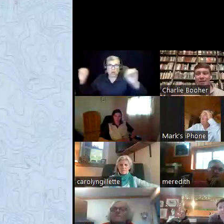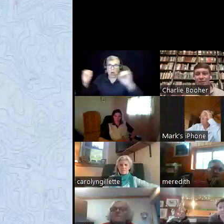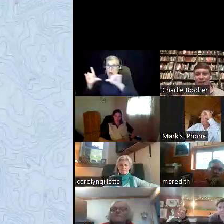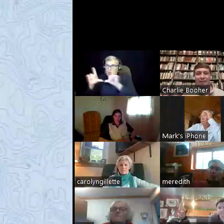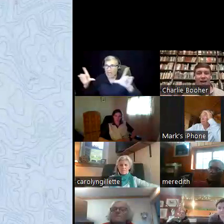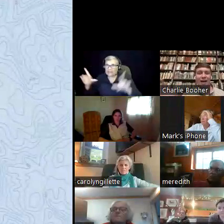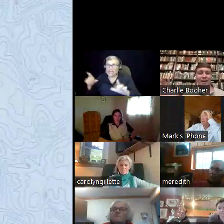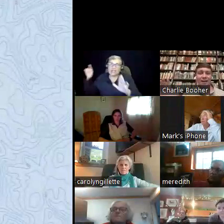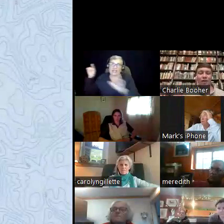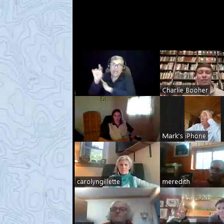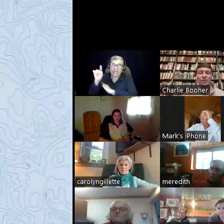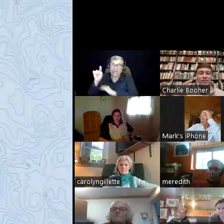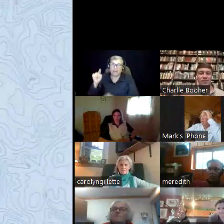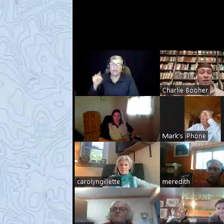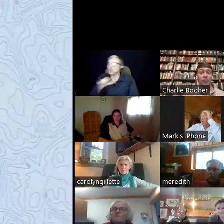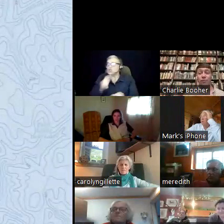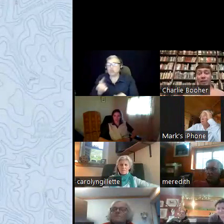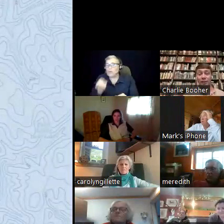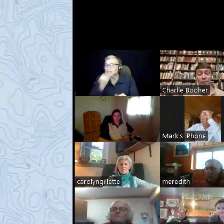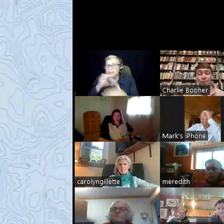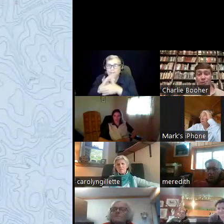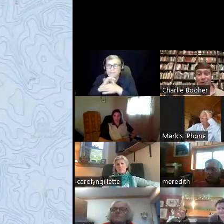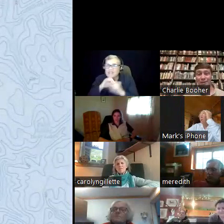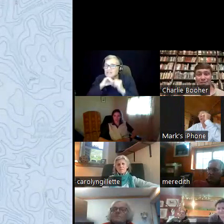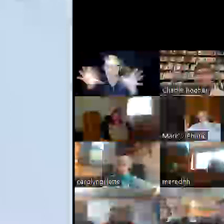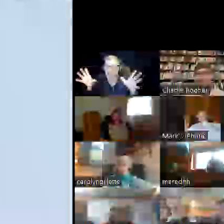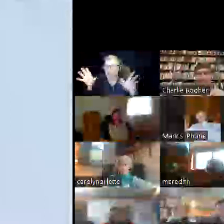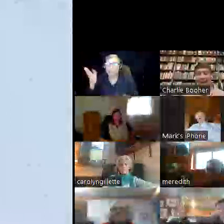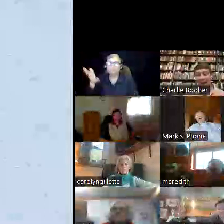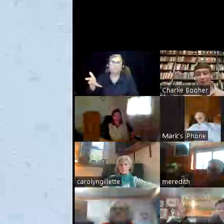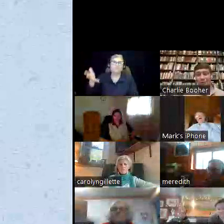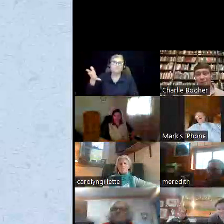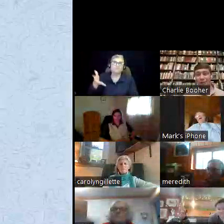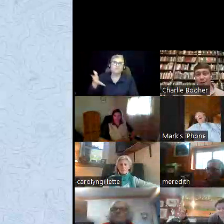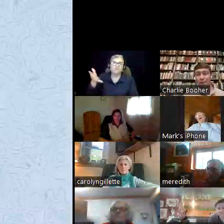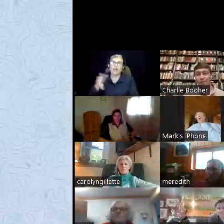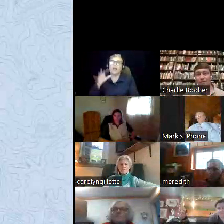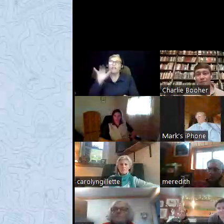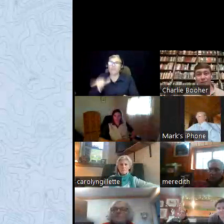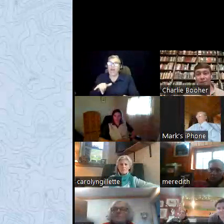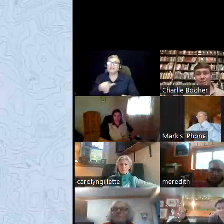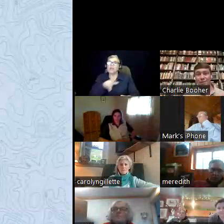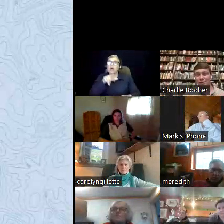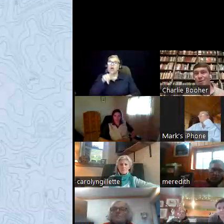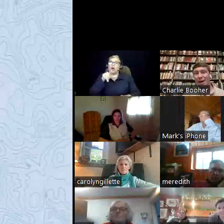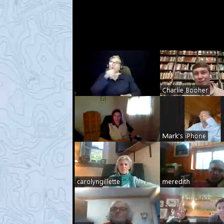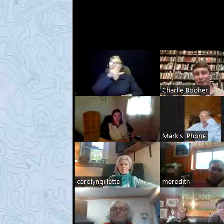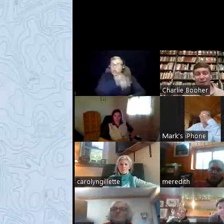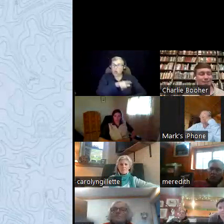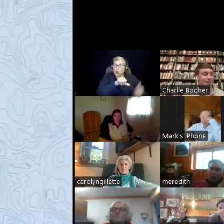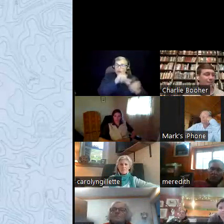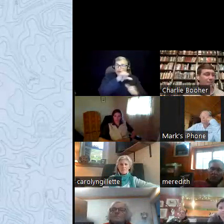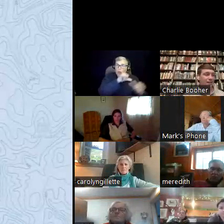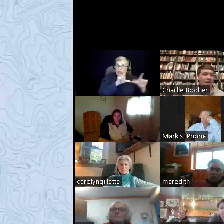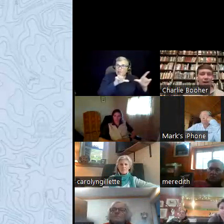meat, then you let it lie, and all of these things, you have really low social licensure and really low legal licensure. You don't have a